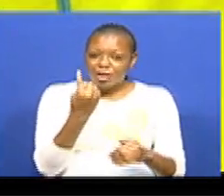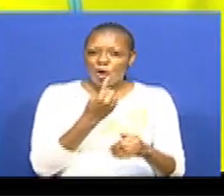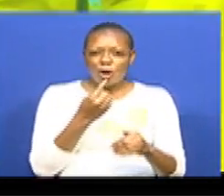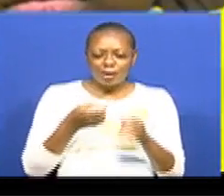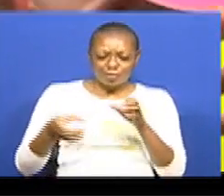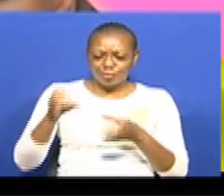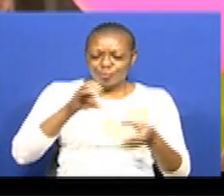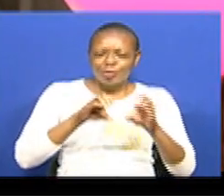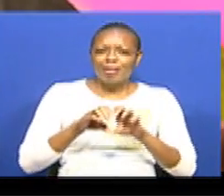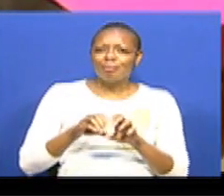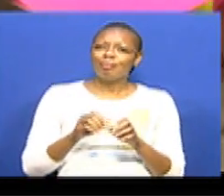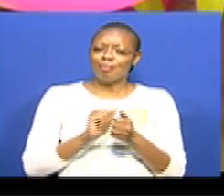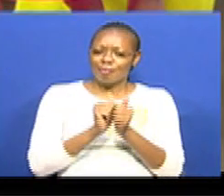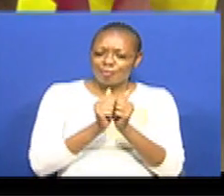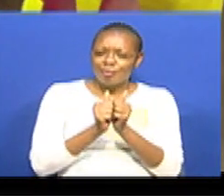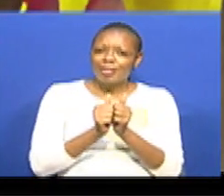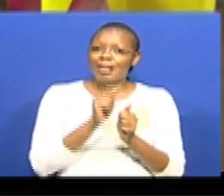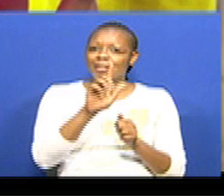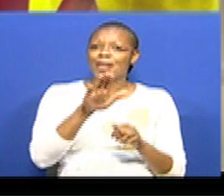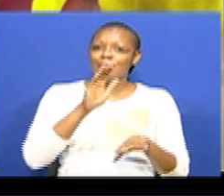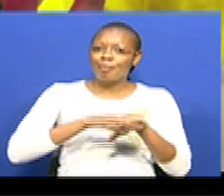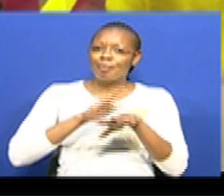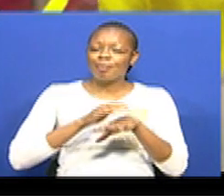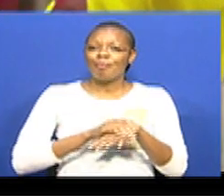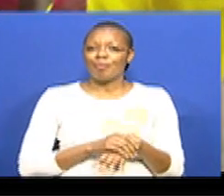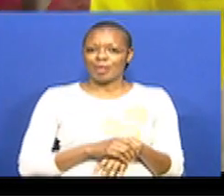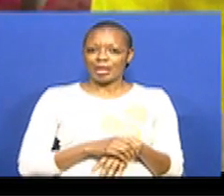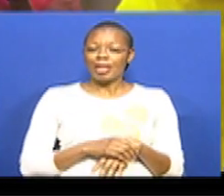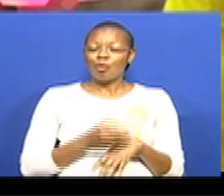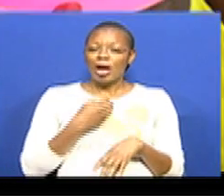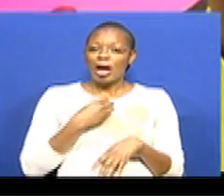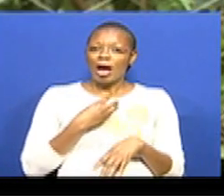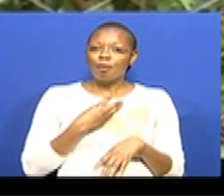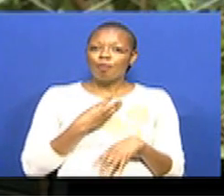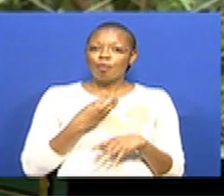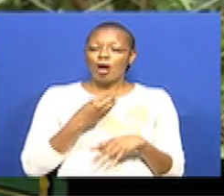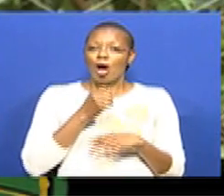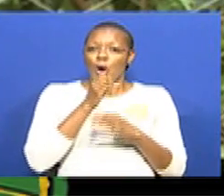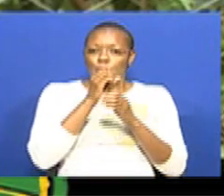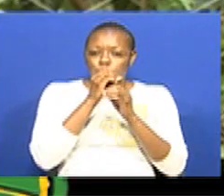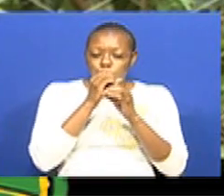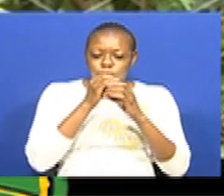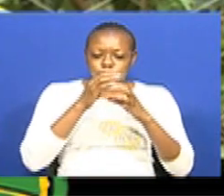that when we have water in a balloon, it can't burn because